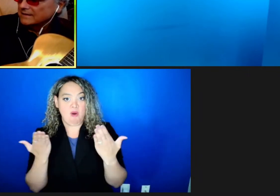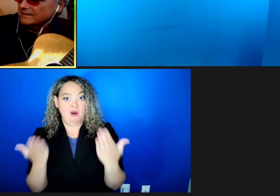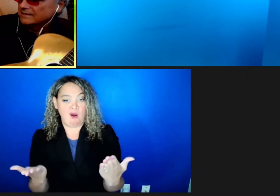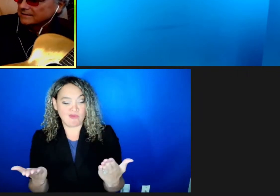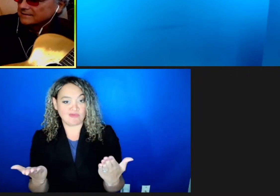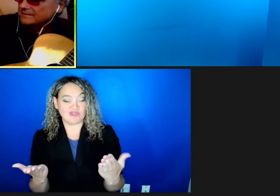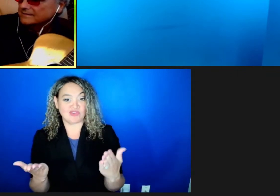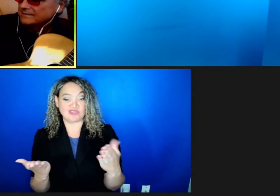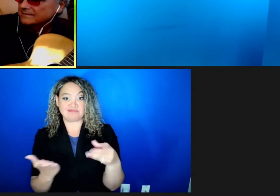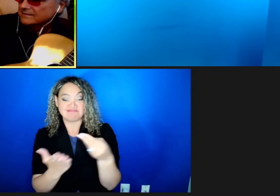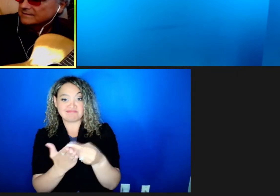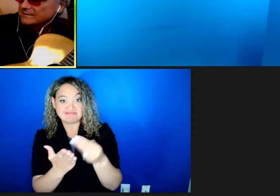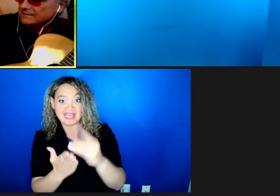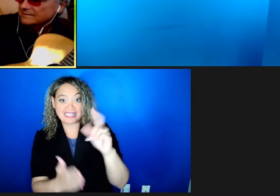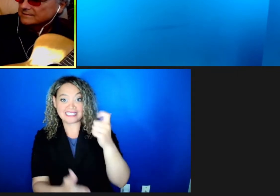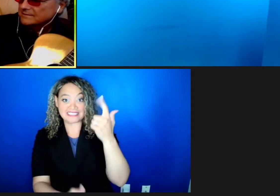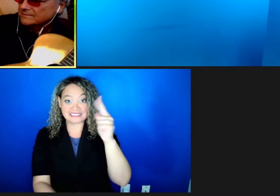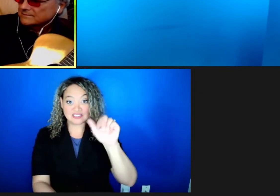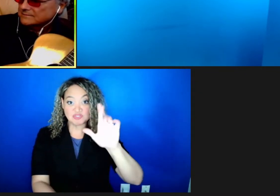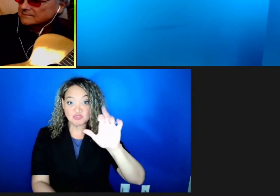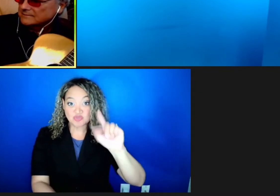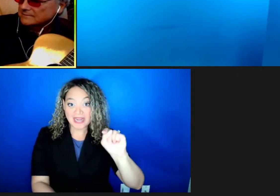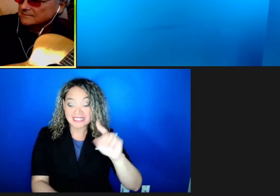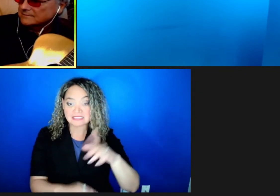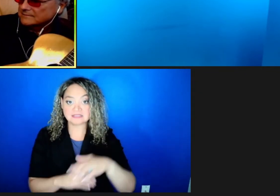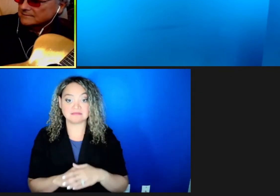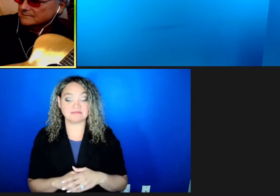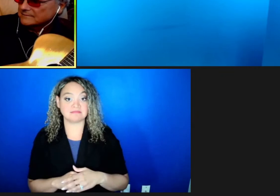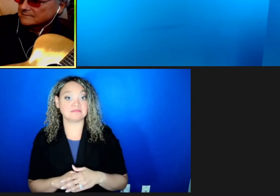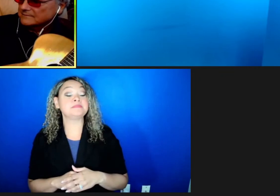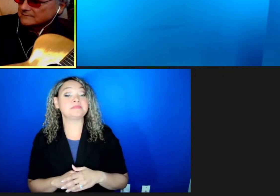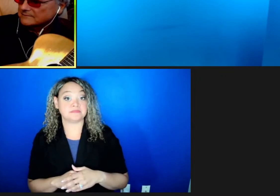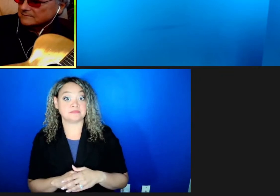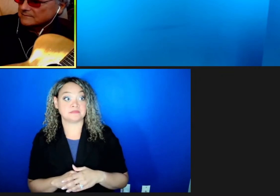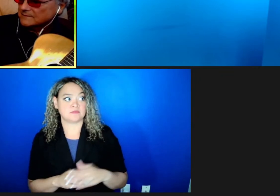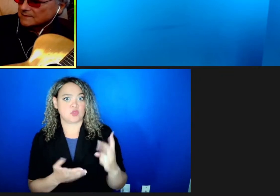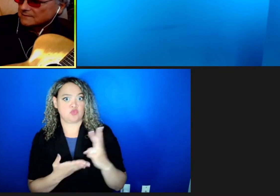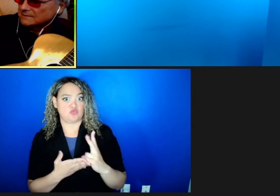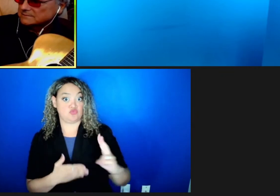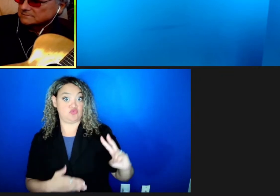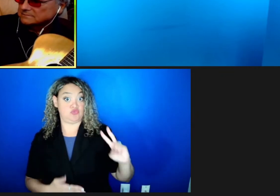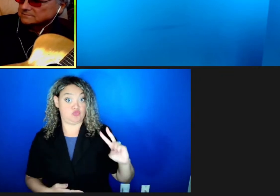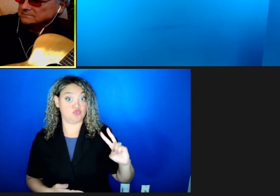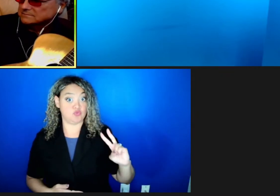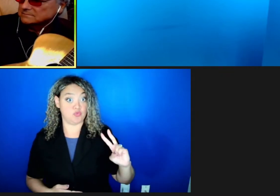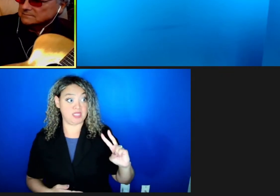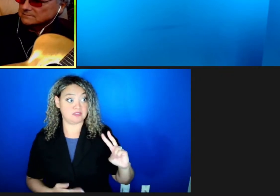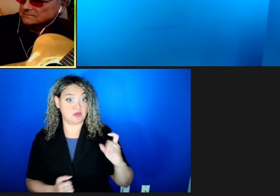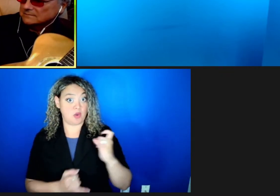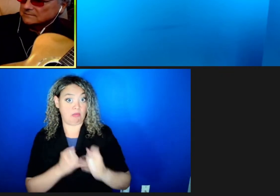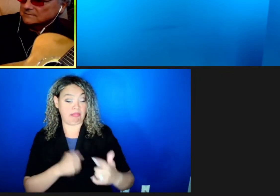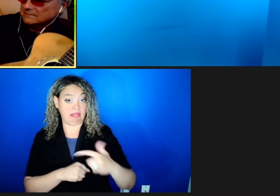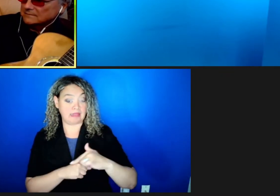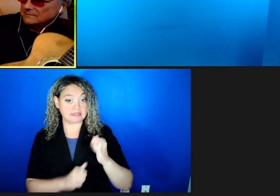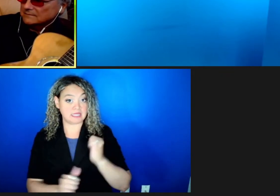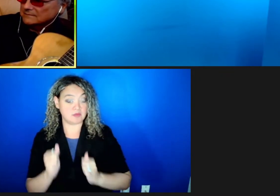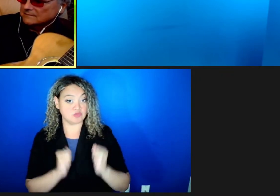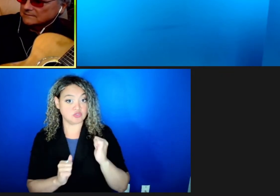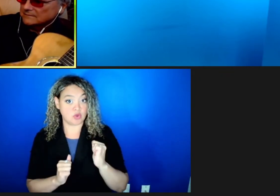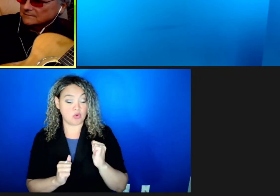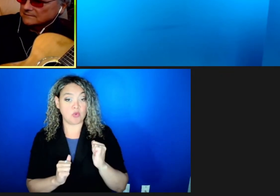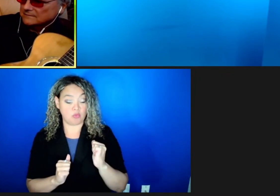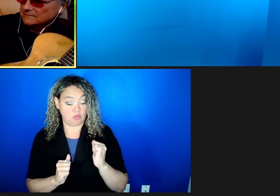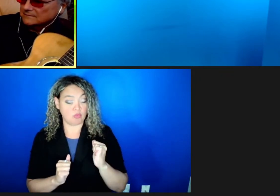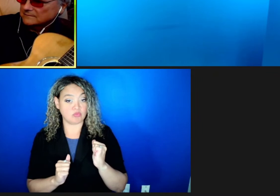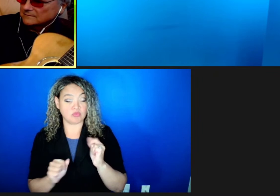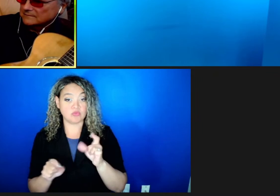Yes. Now, what I've learned over the past 2 weeks since we've last been with you is there's